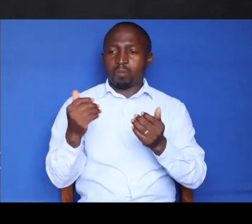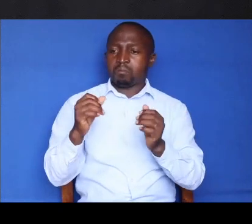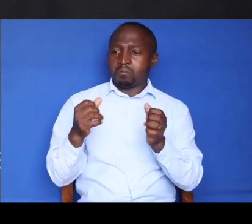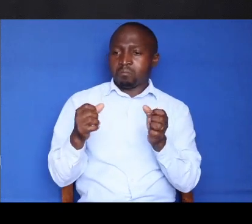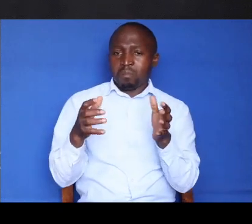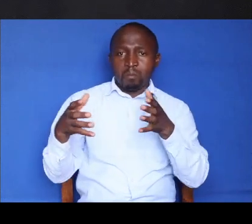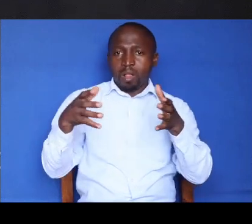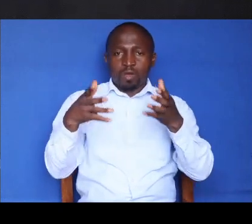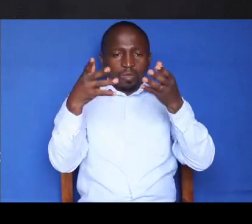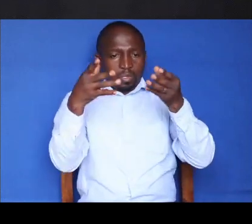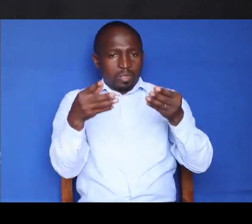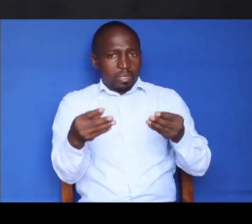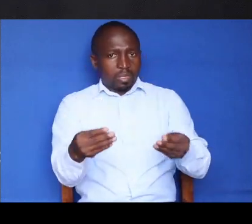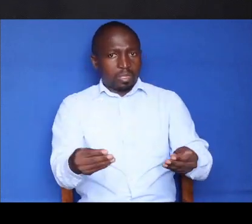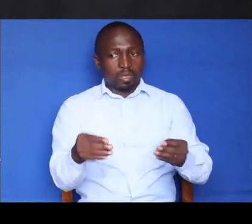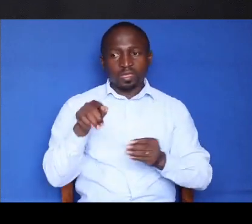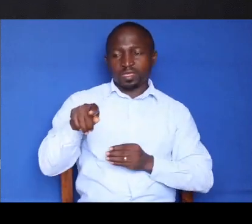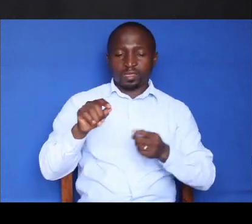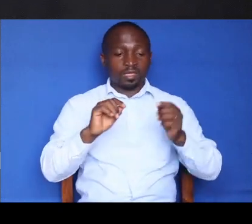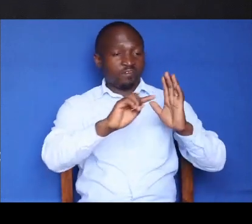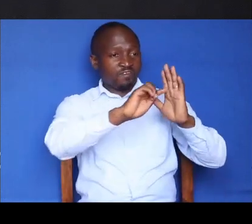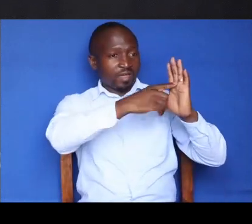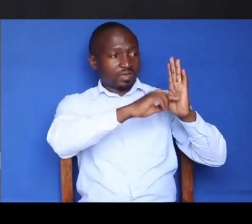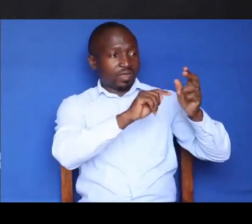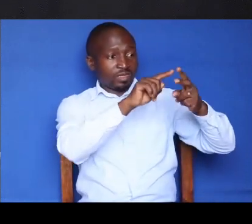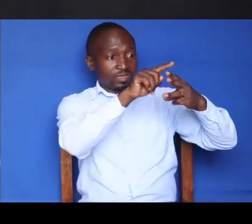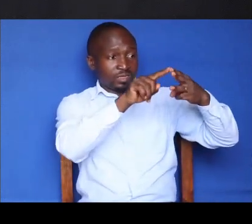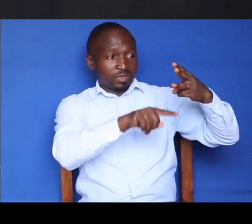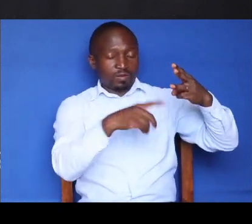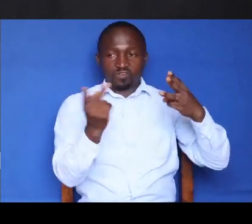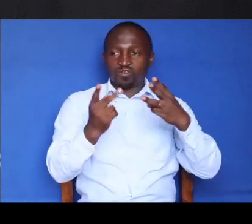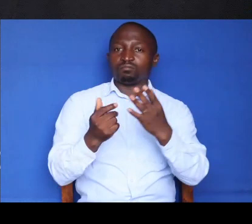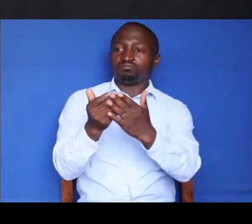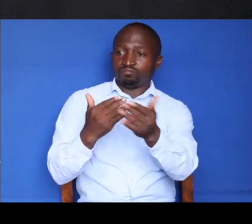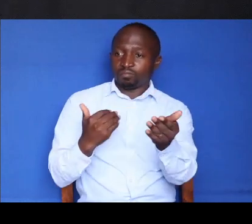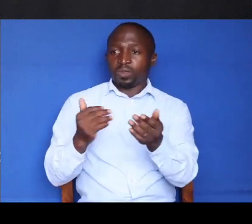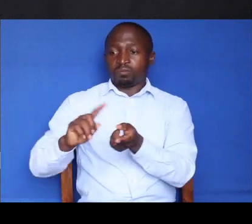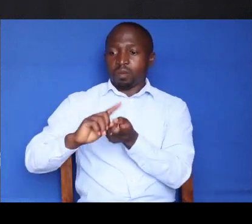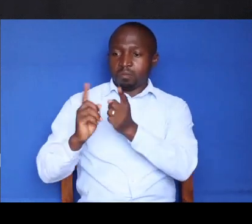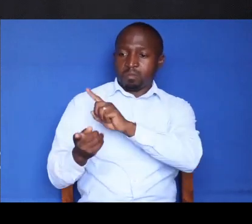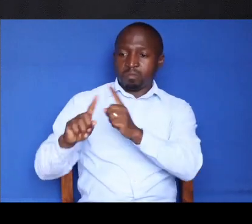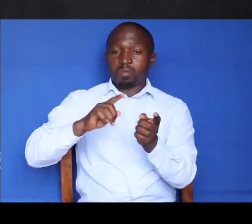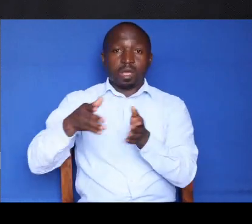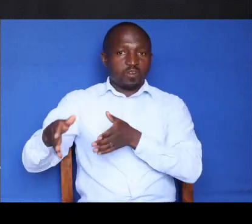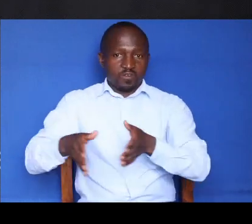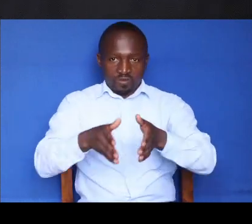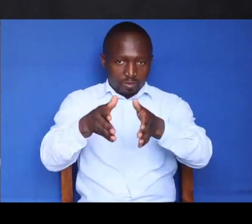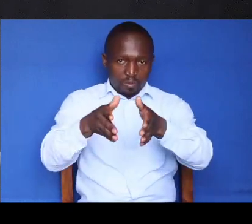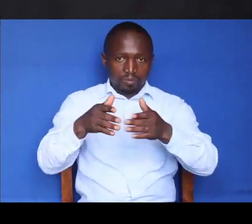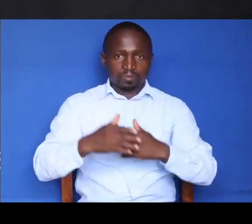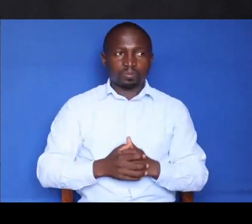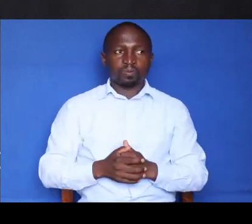of ice melting, and thus the three are the other factors influencing